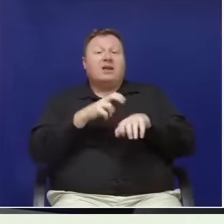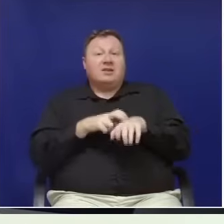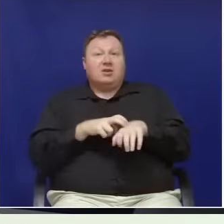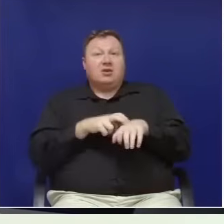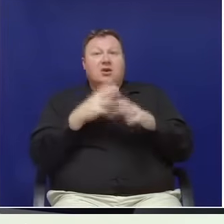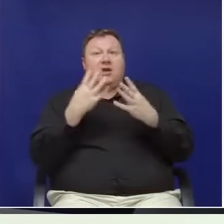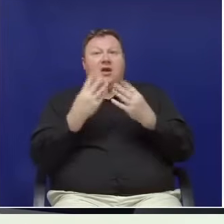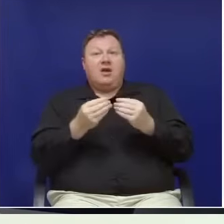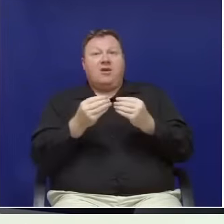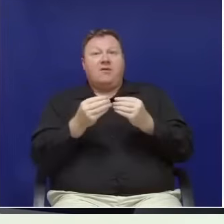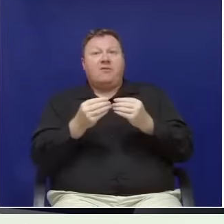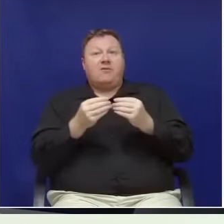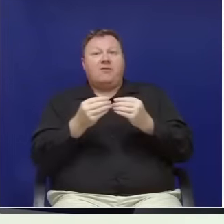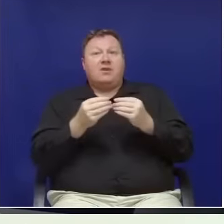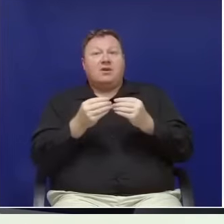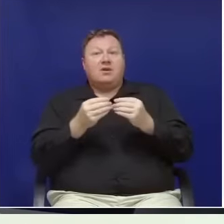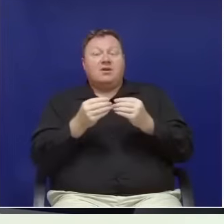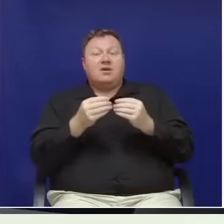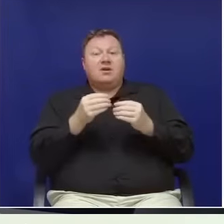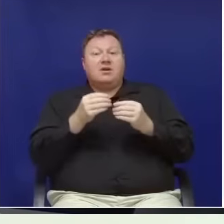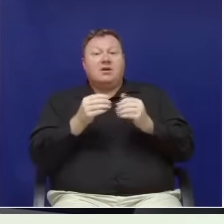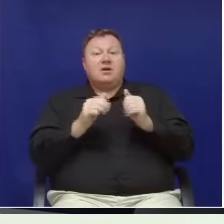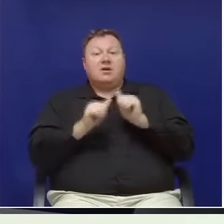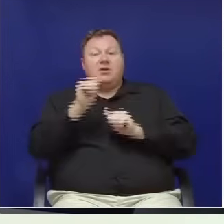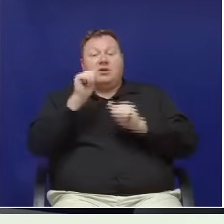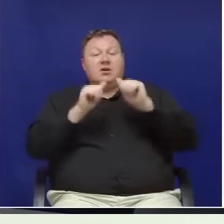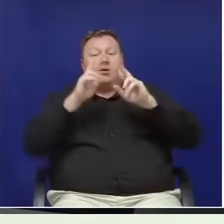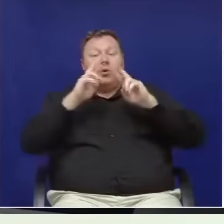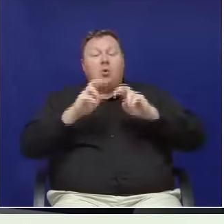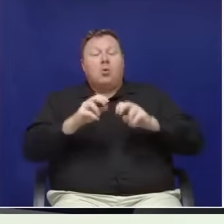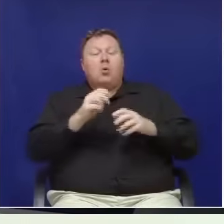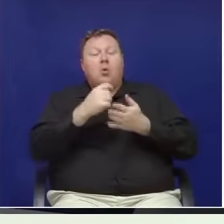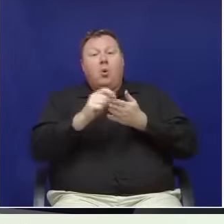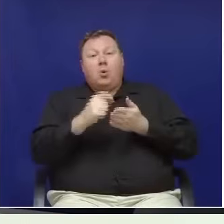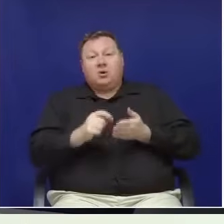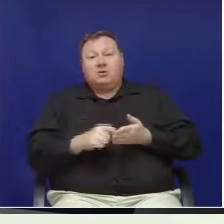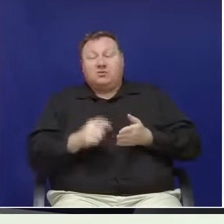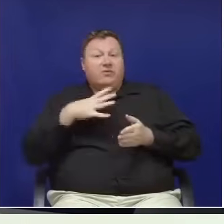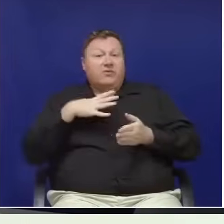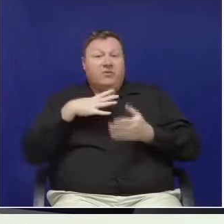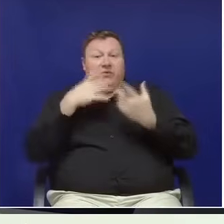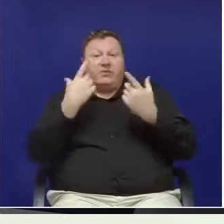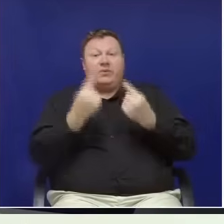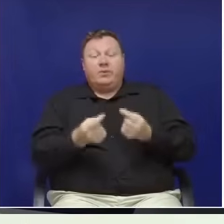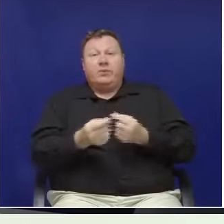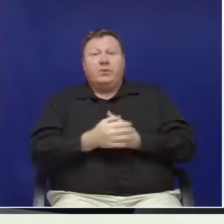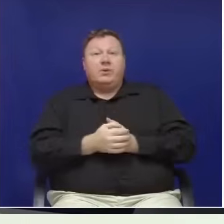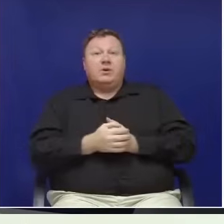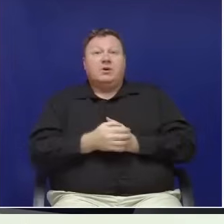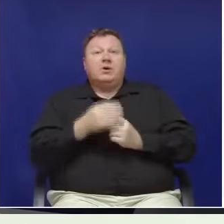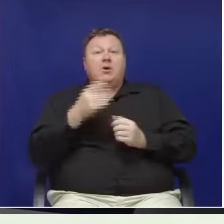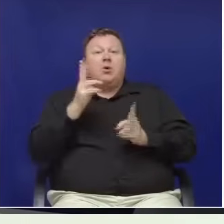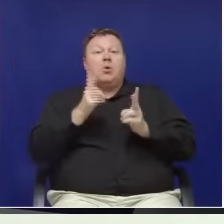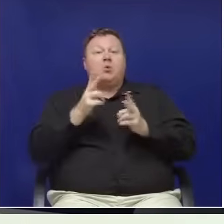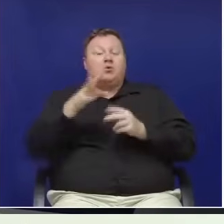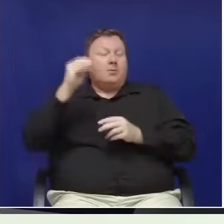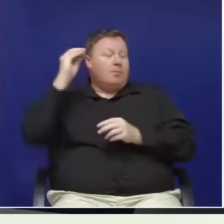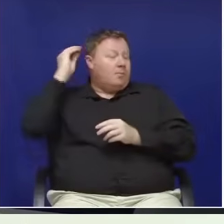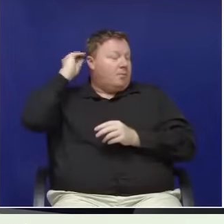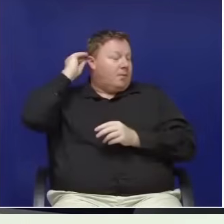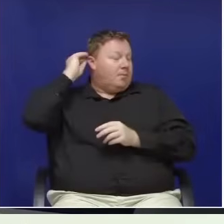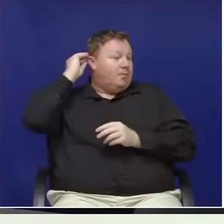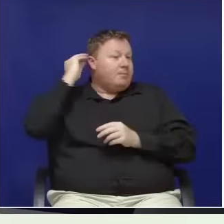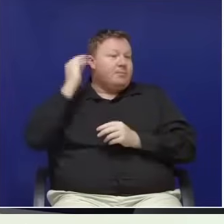have a forensics audit, we will do so. But we must also remember that